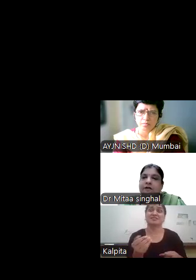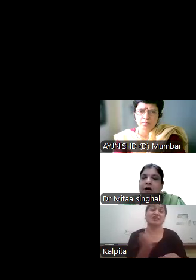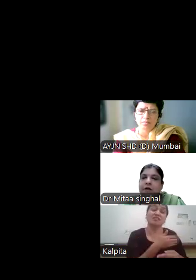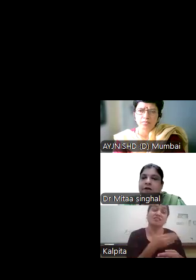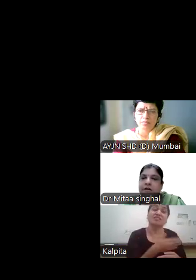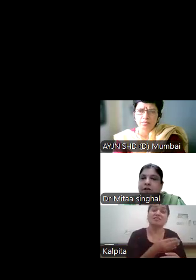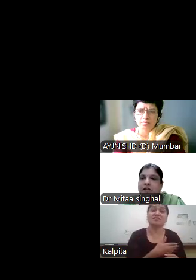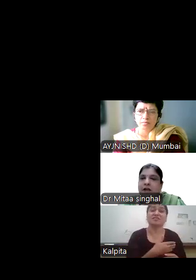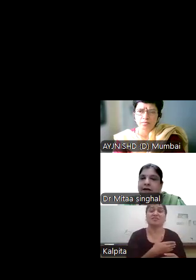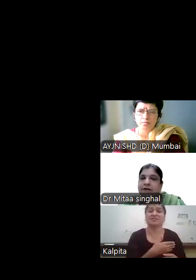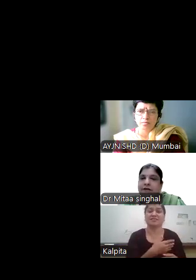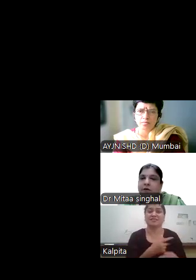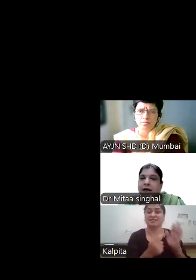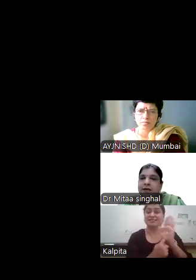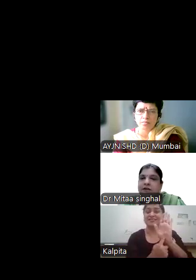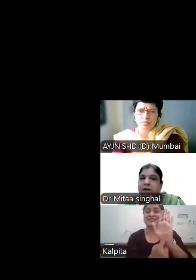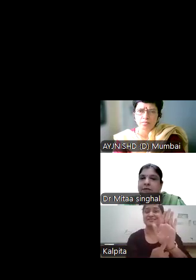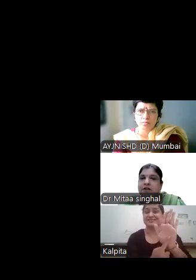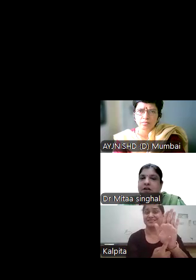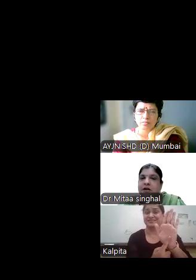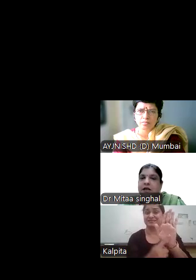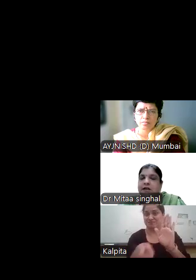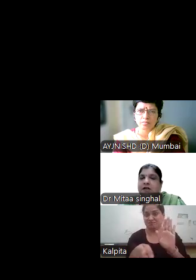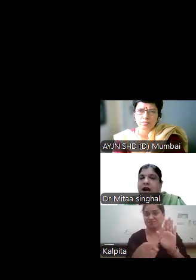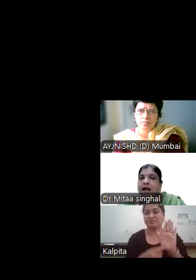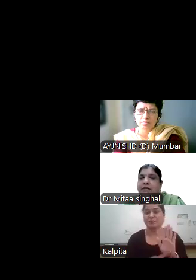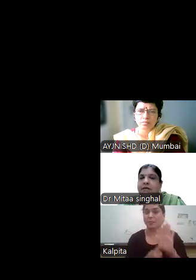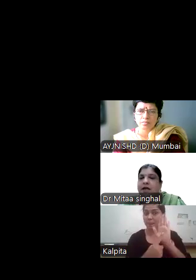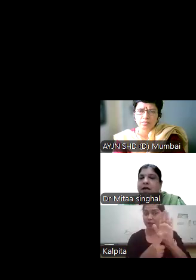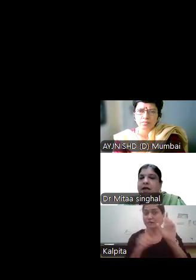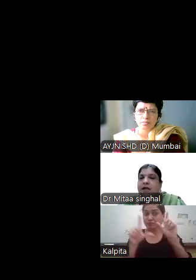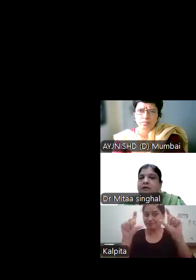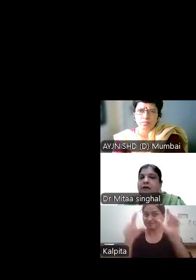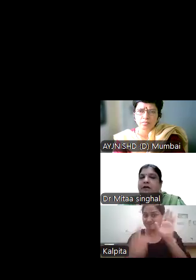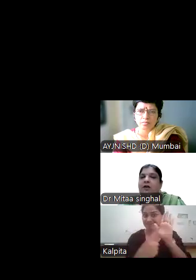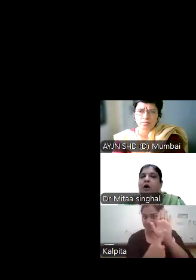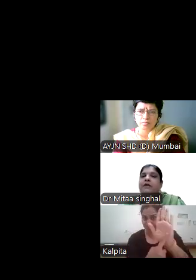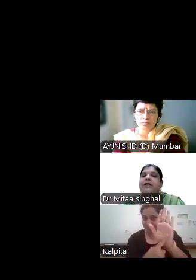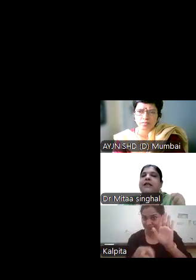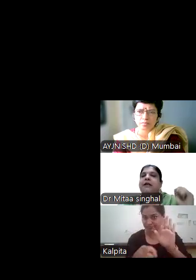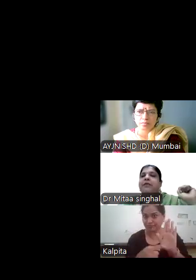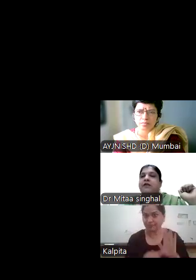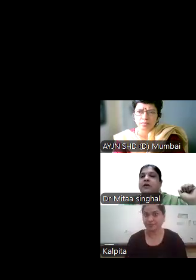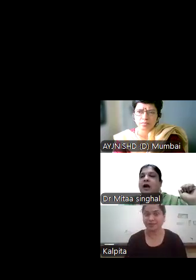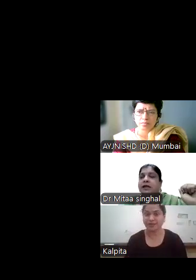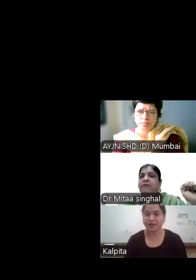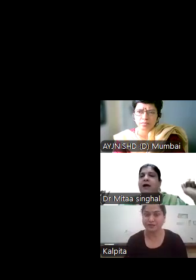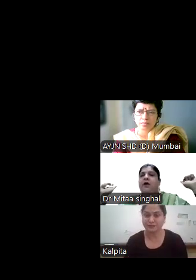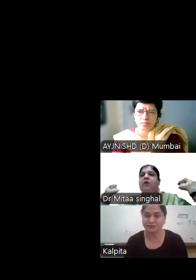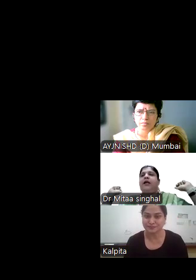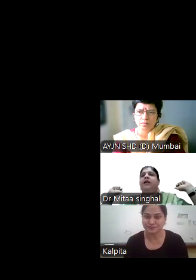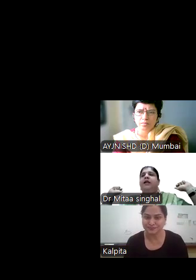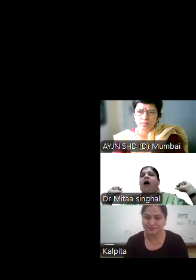So if we observe the child, if we look at this picture, the child will always keep his trunk